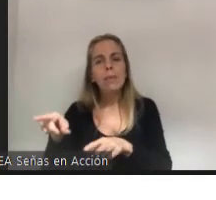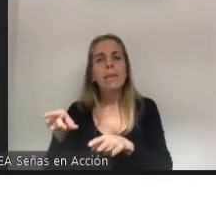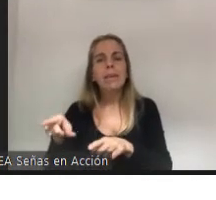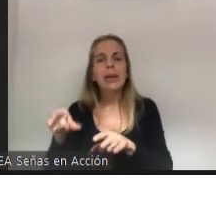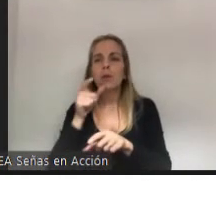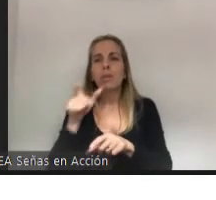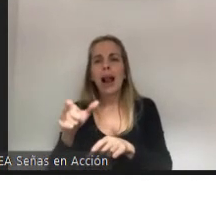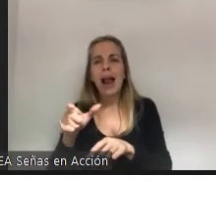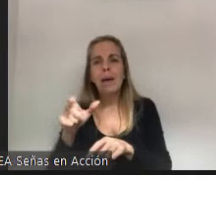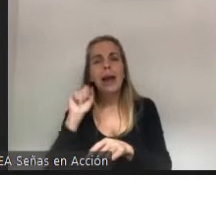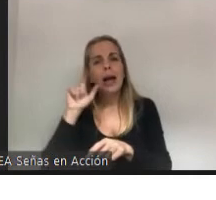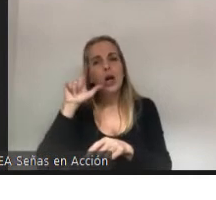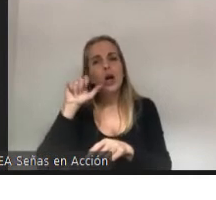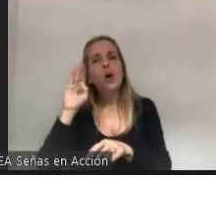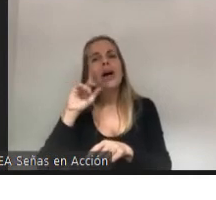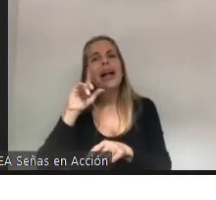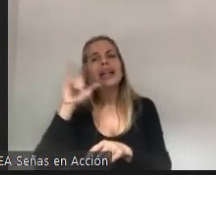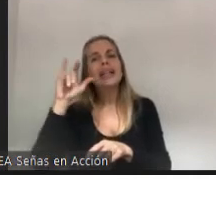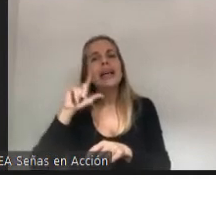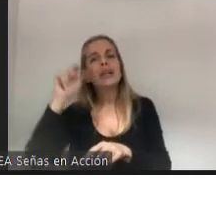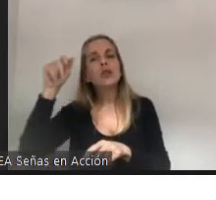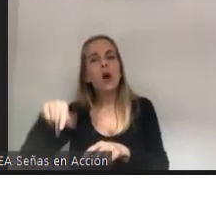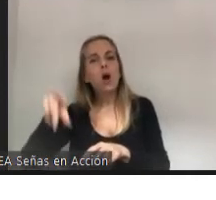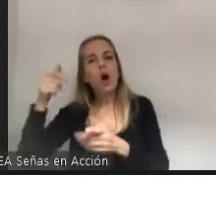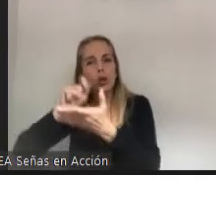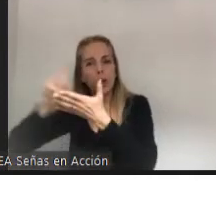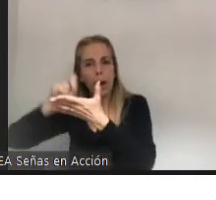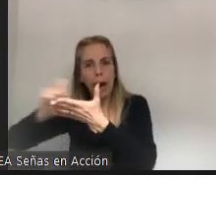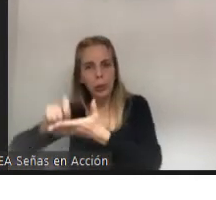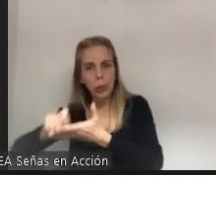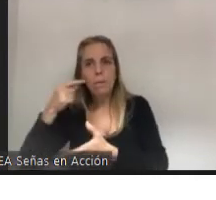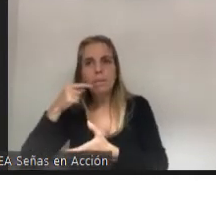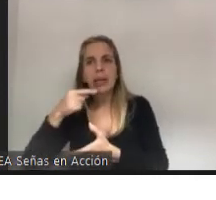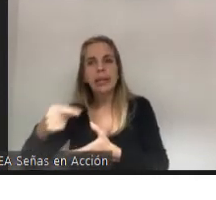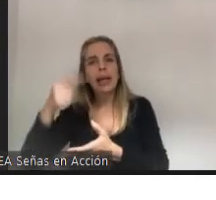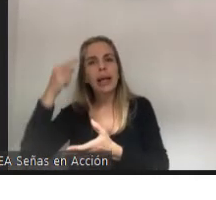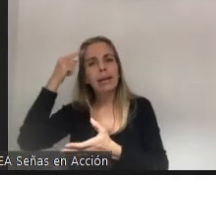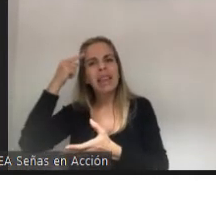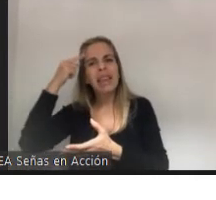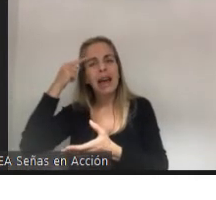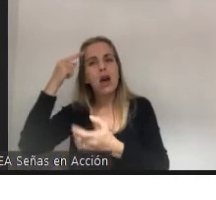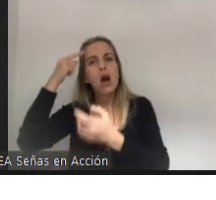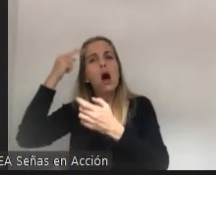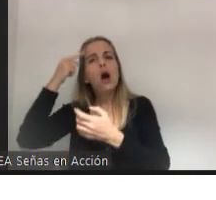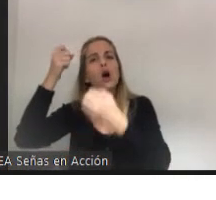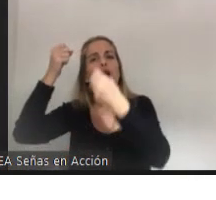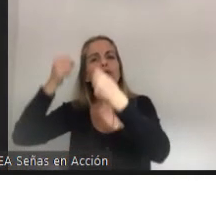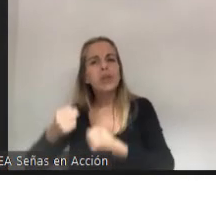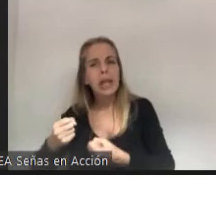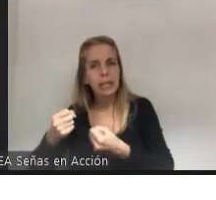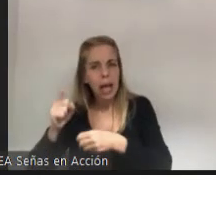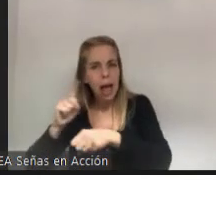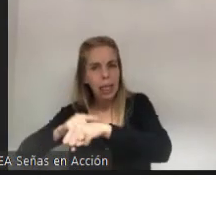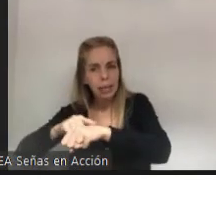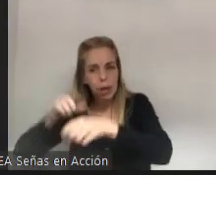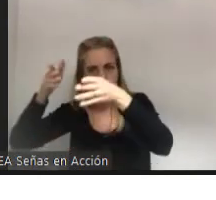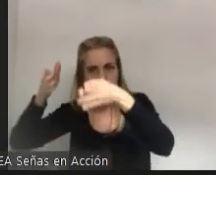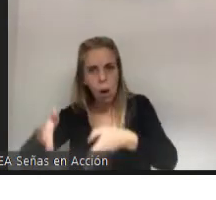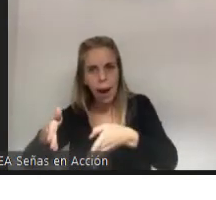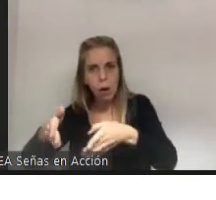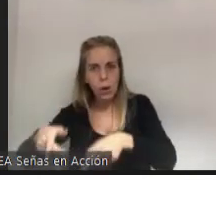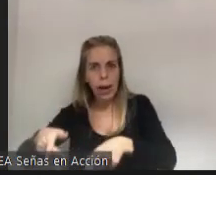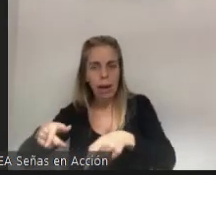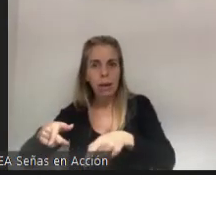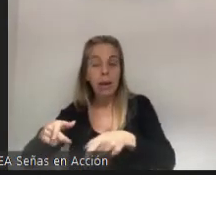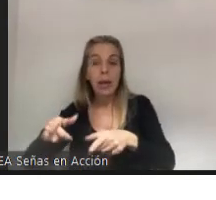the term used by Marcoche when he mentioned this idea of the conscience